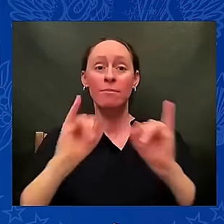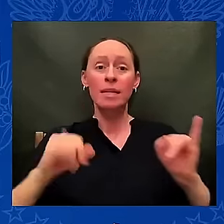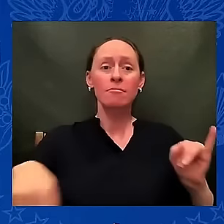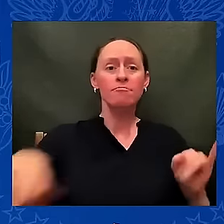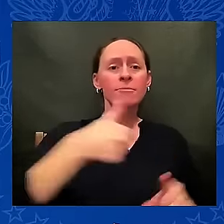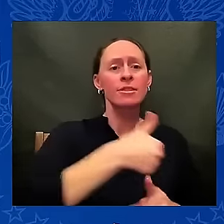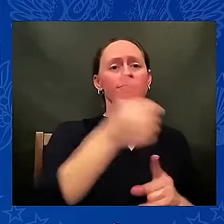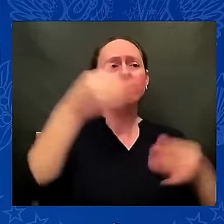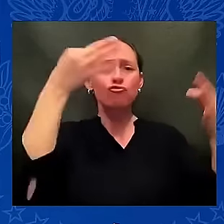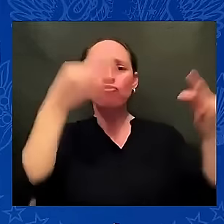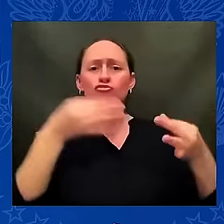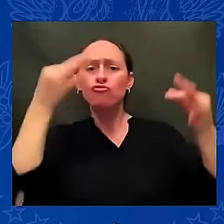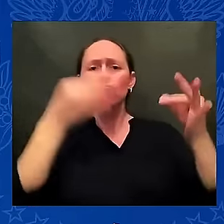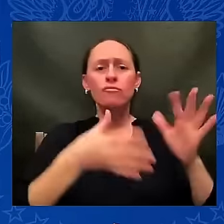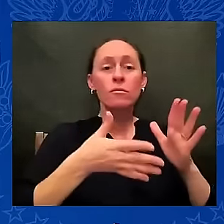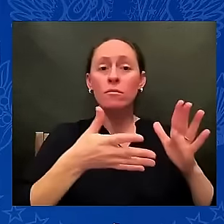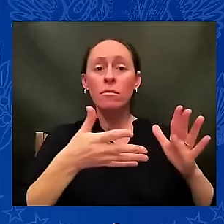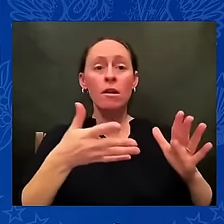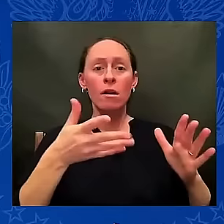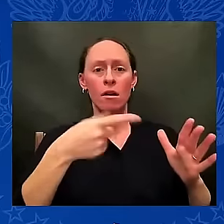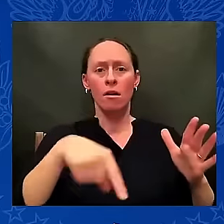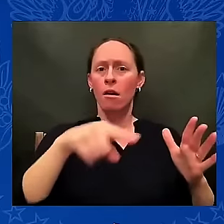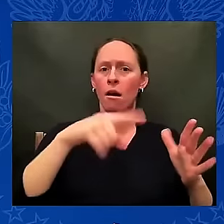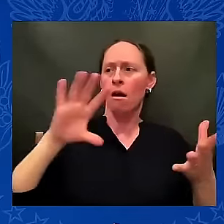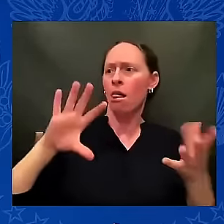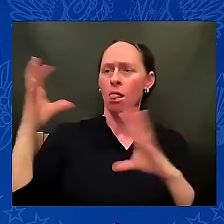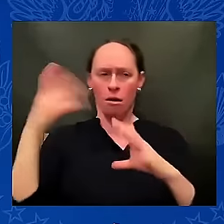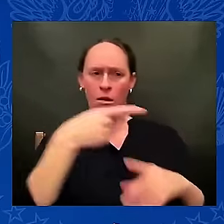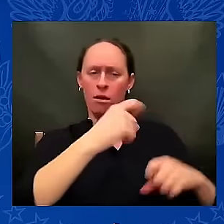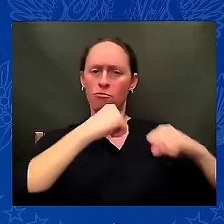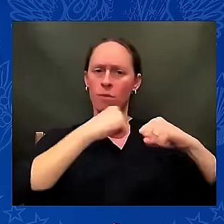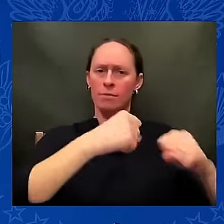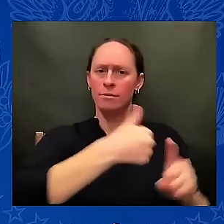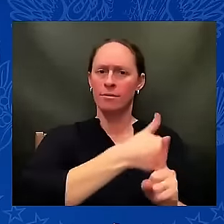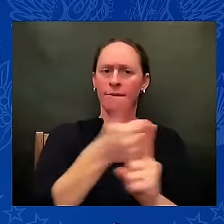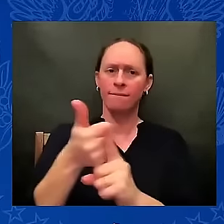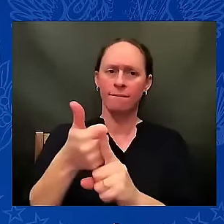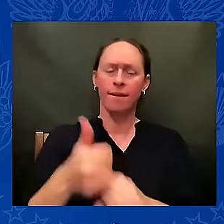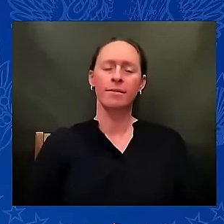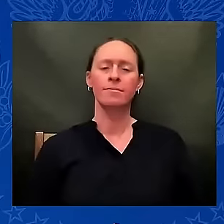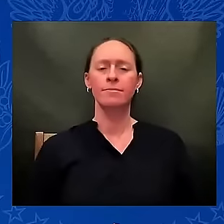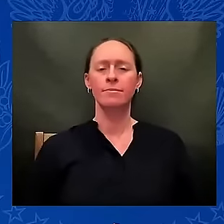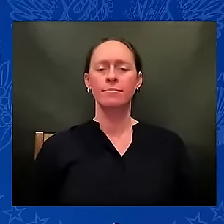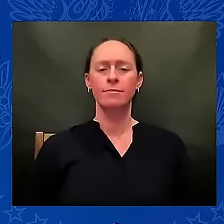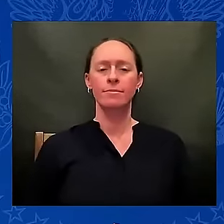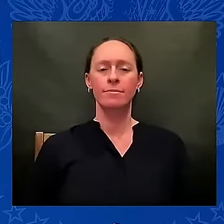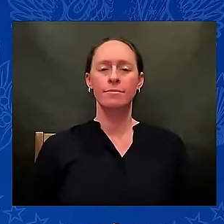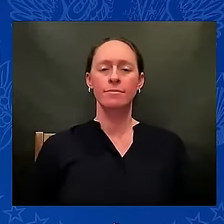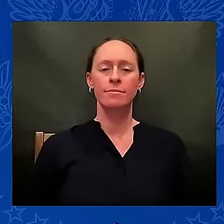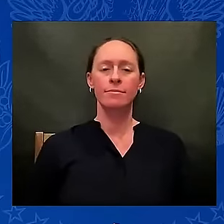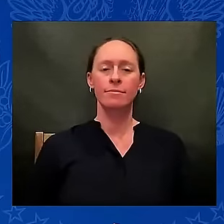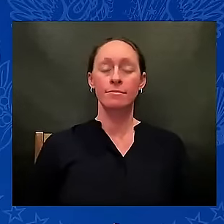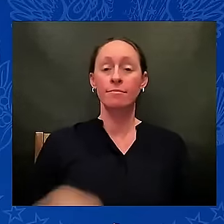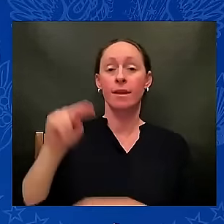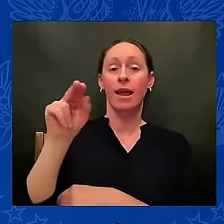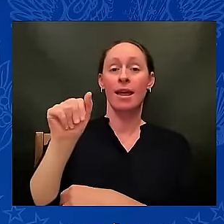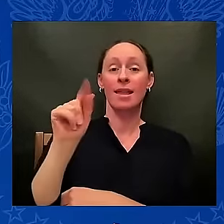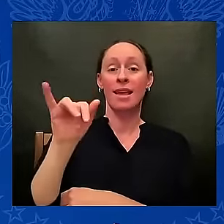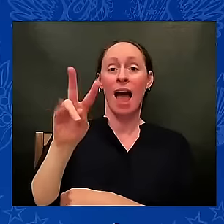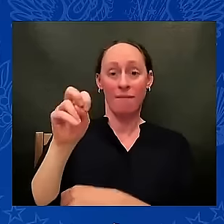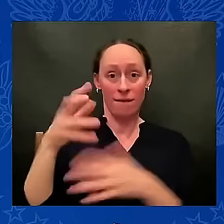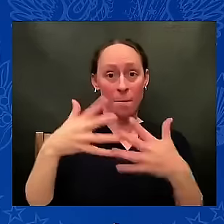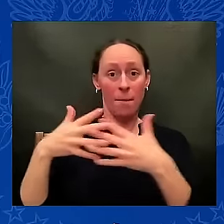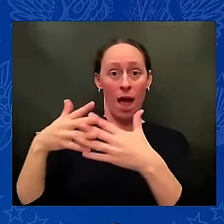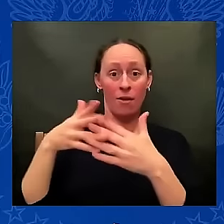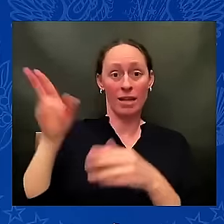And as we mark Native American History Month in November, this November, we recognize the contributions of indigenous people to American